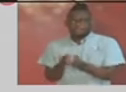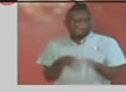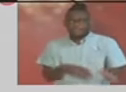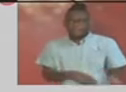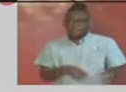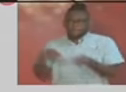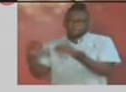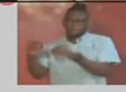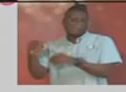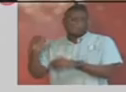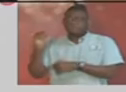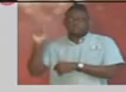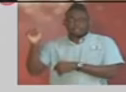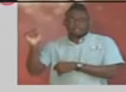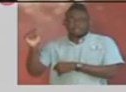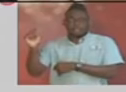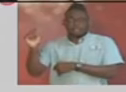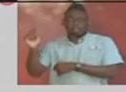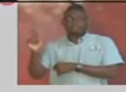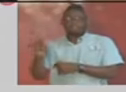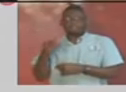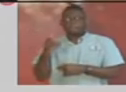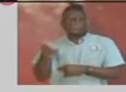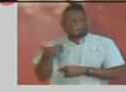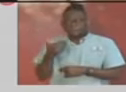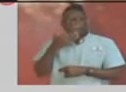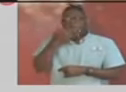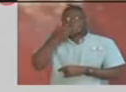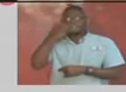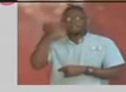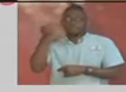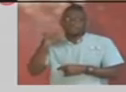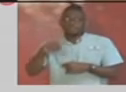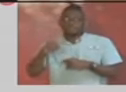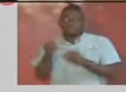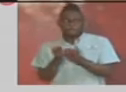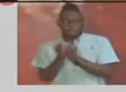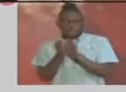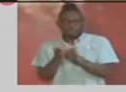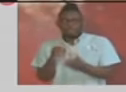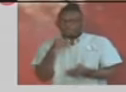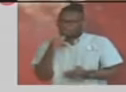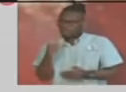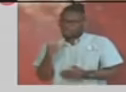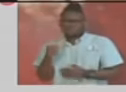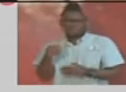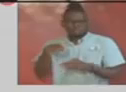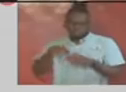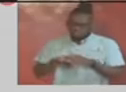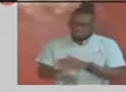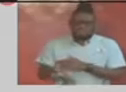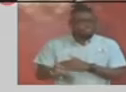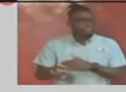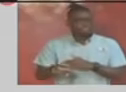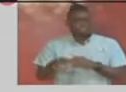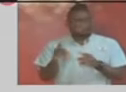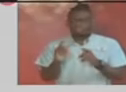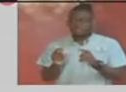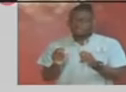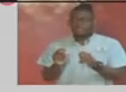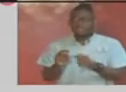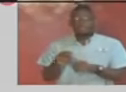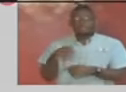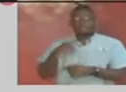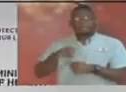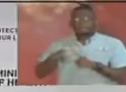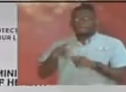recovered on the ship, so wasn't allowed to come into Trinidad and Tobago at all. That was another variant that was picked up fairly recently. So